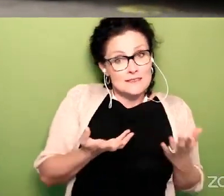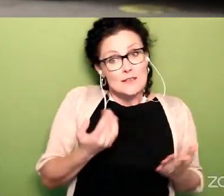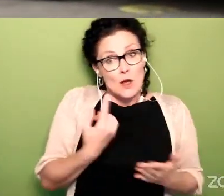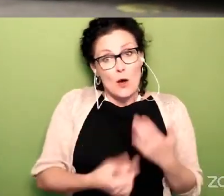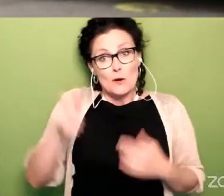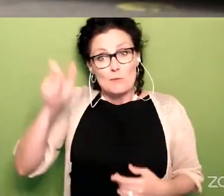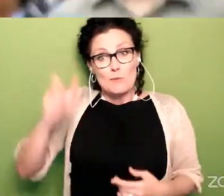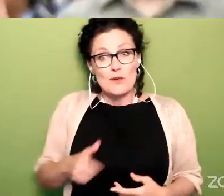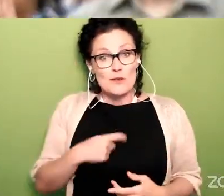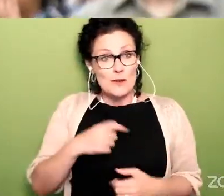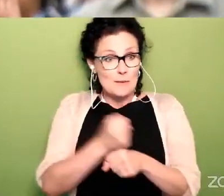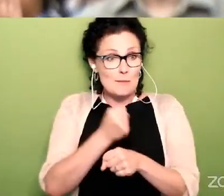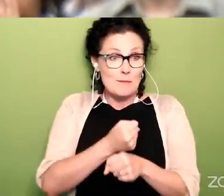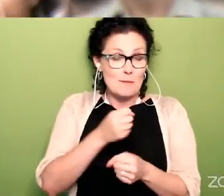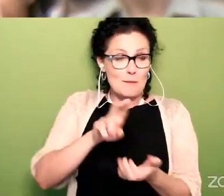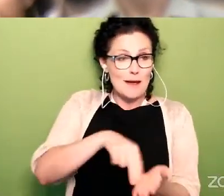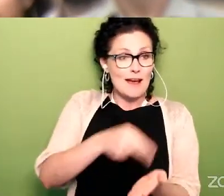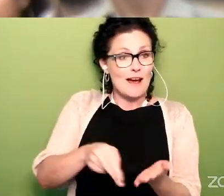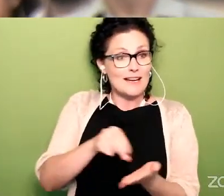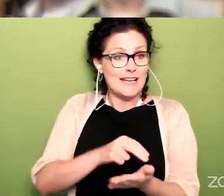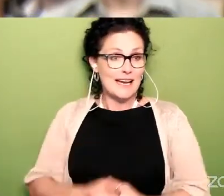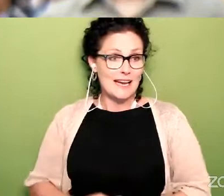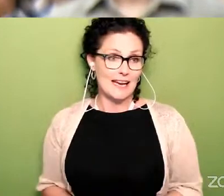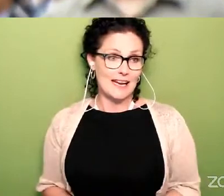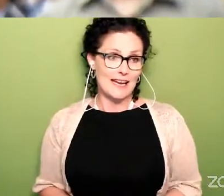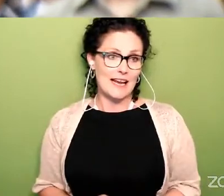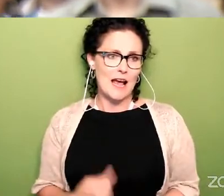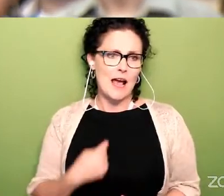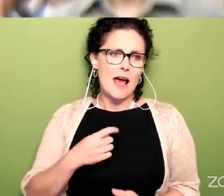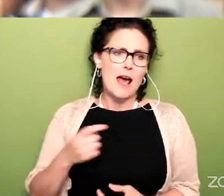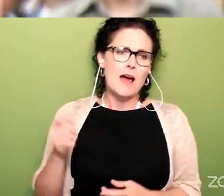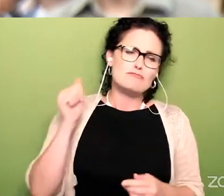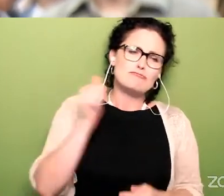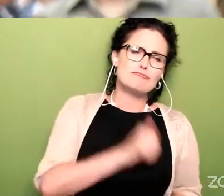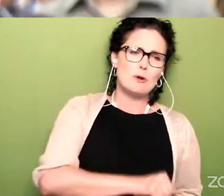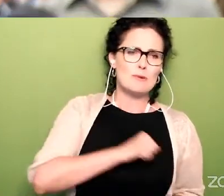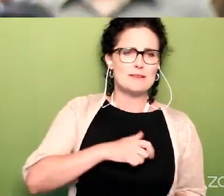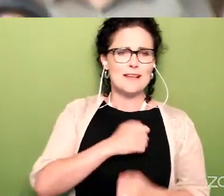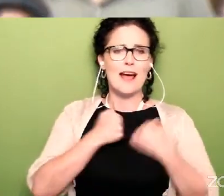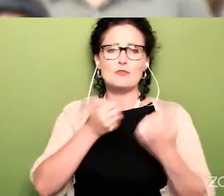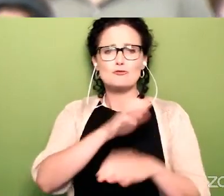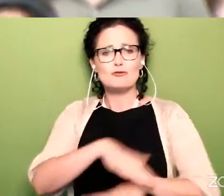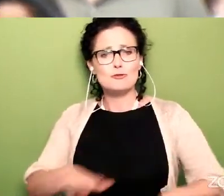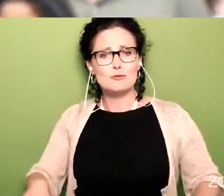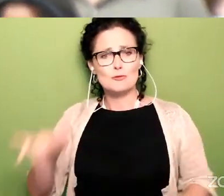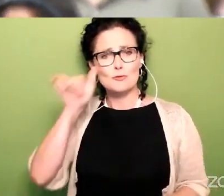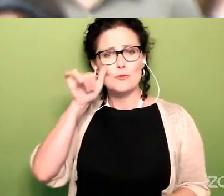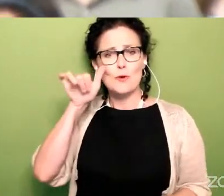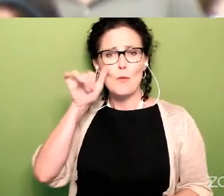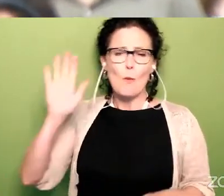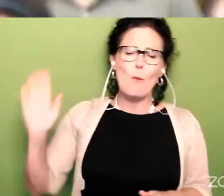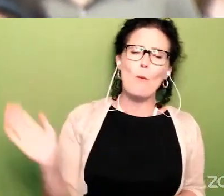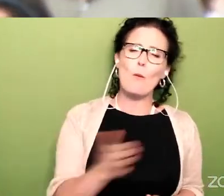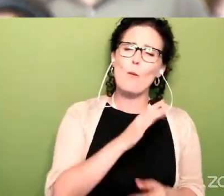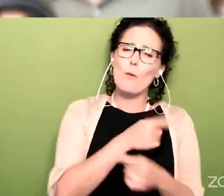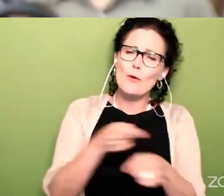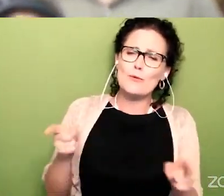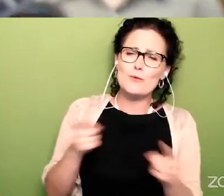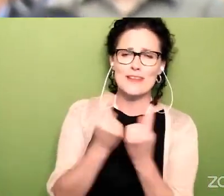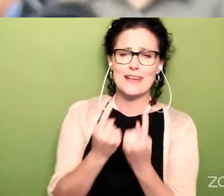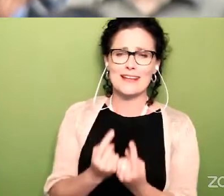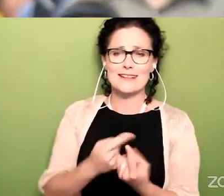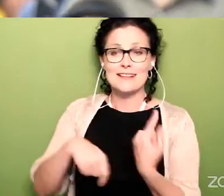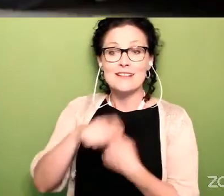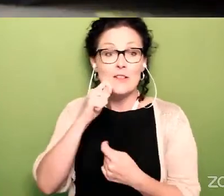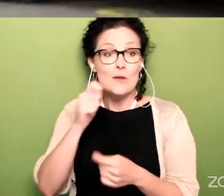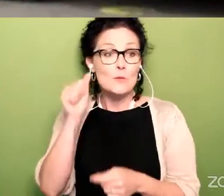All the things we need for a good life. Here. Anywhere. Well, tell me something from it as we walk. What if we